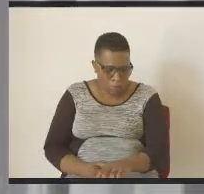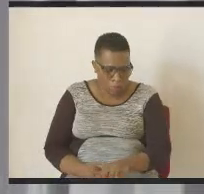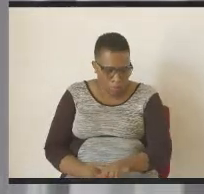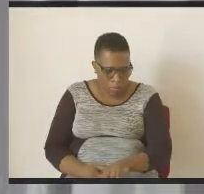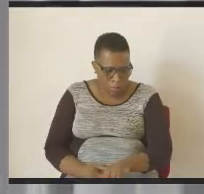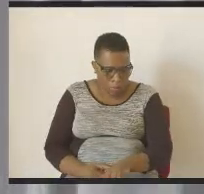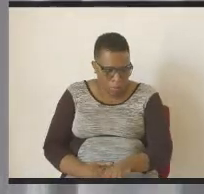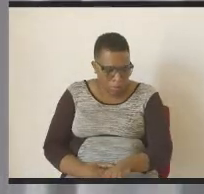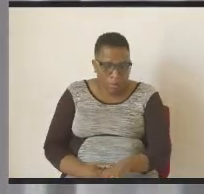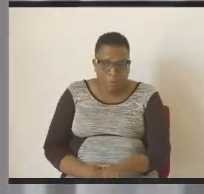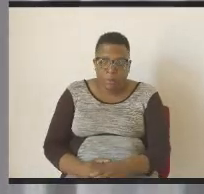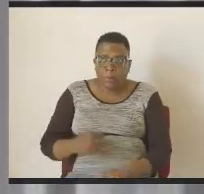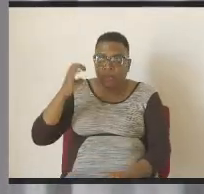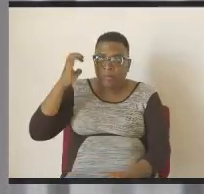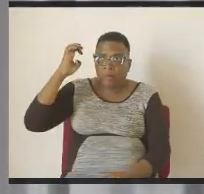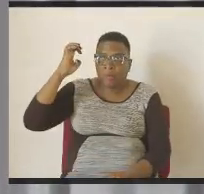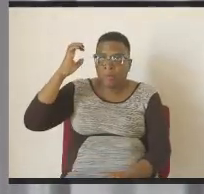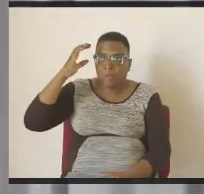He knew that he had to do it.